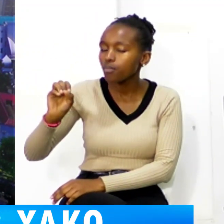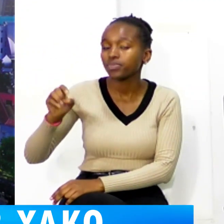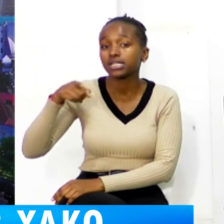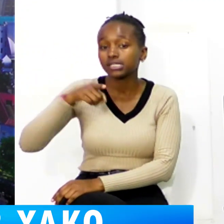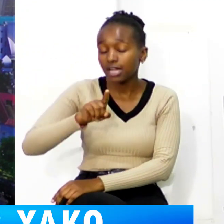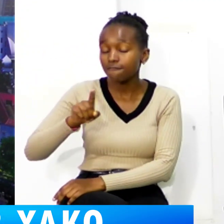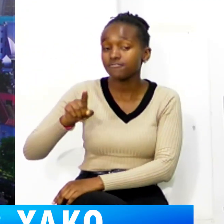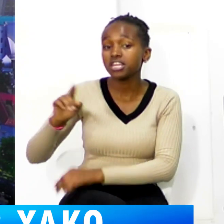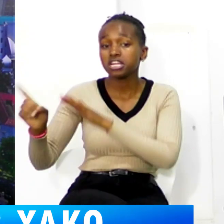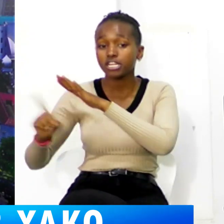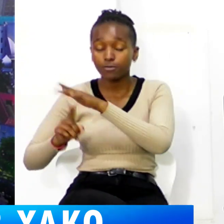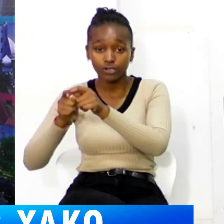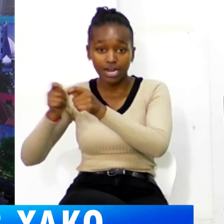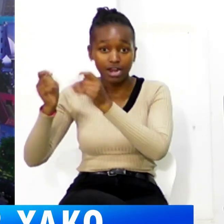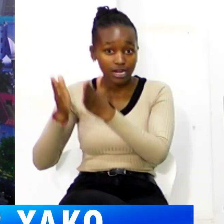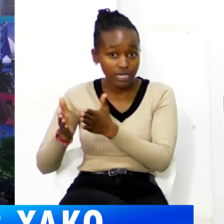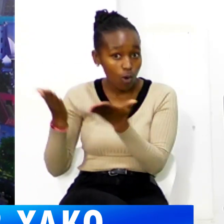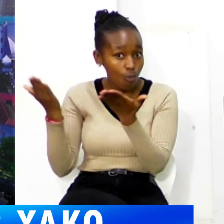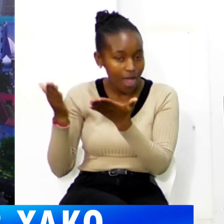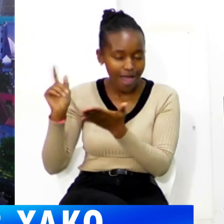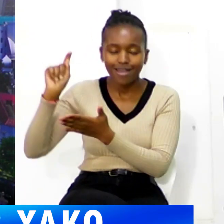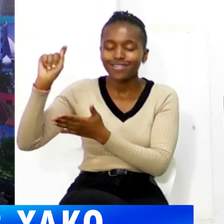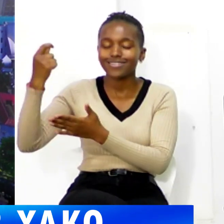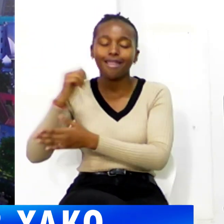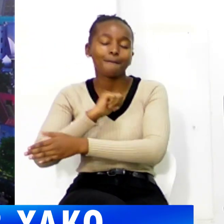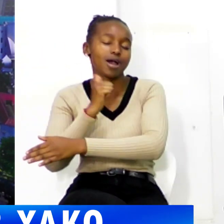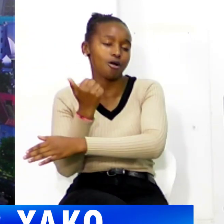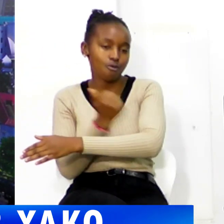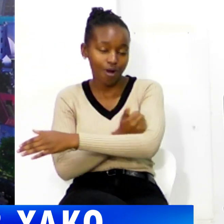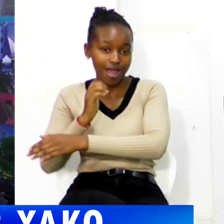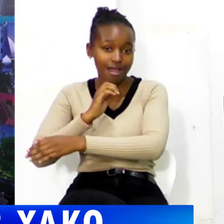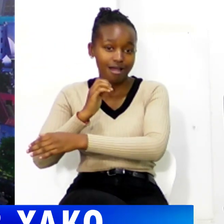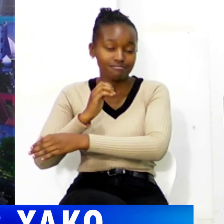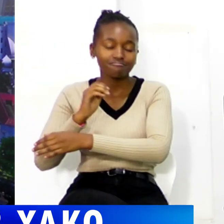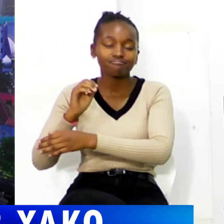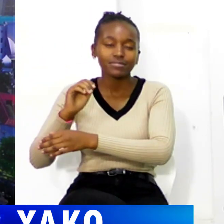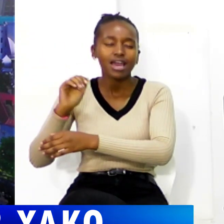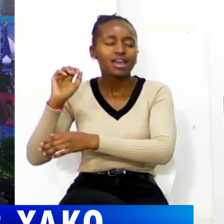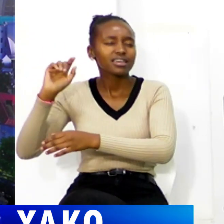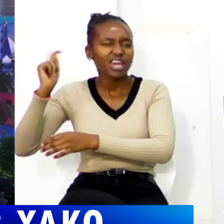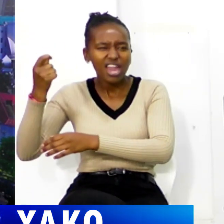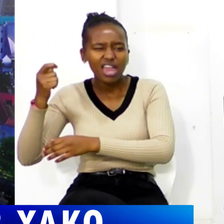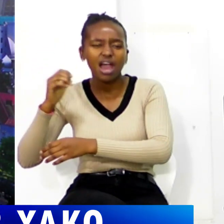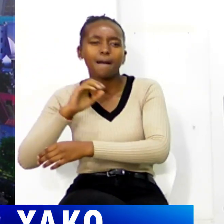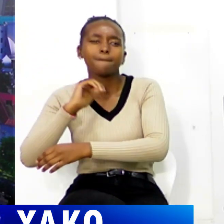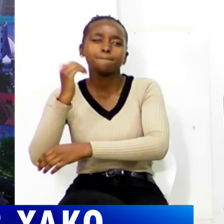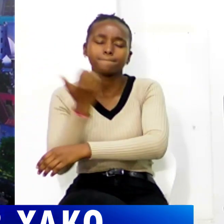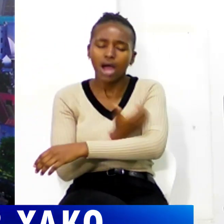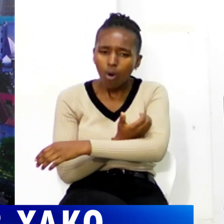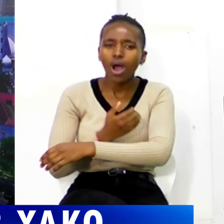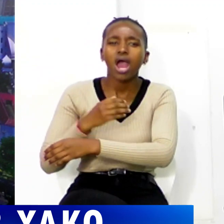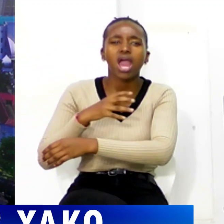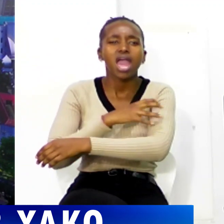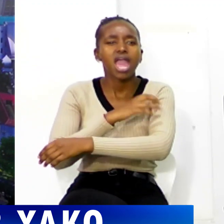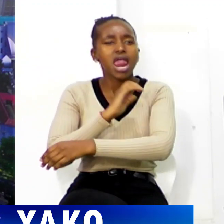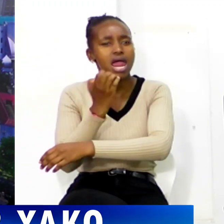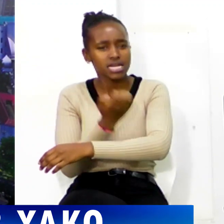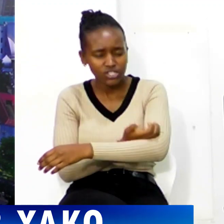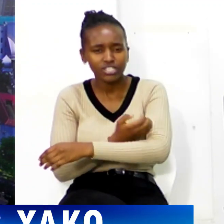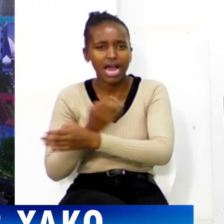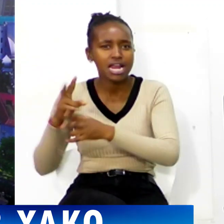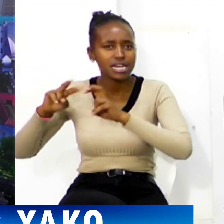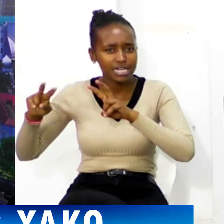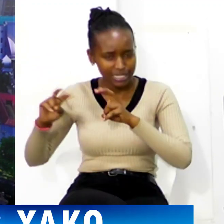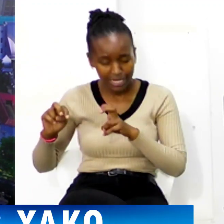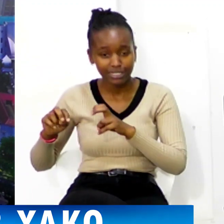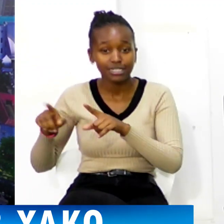Institute of Energy Studies and Research. I actually am here to discuss